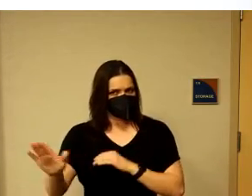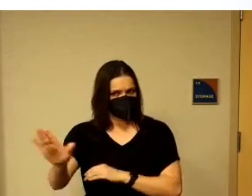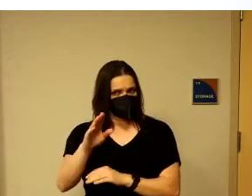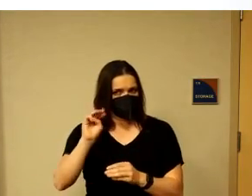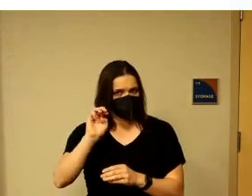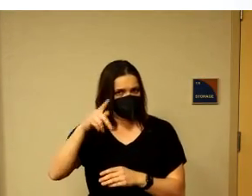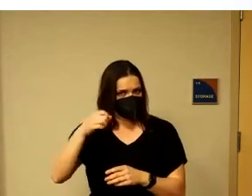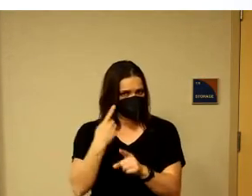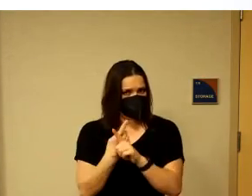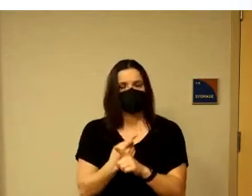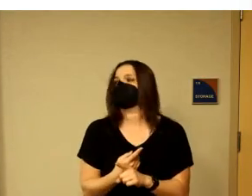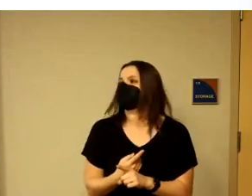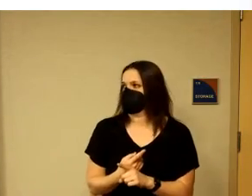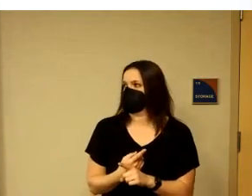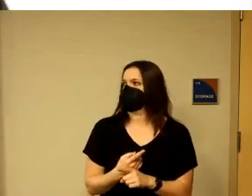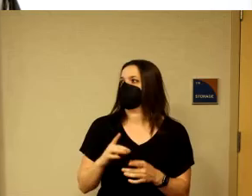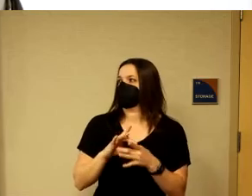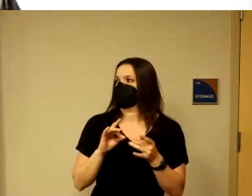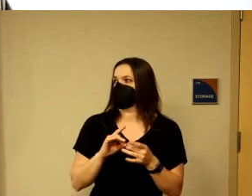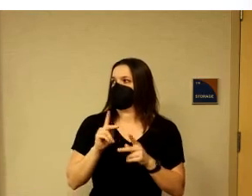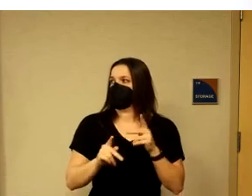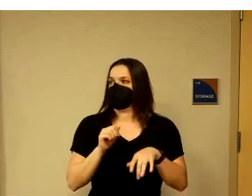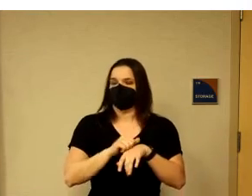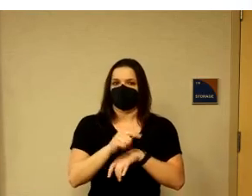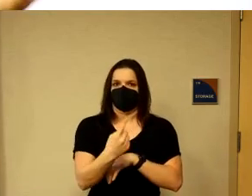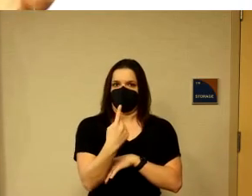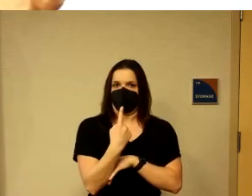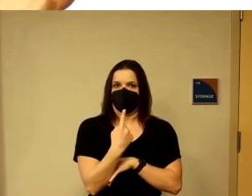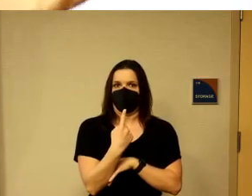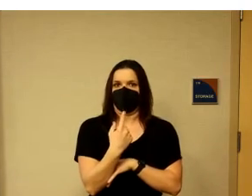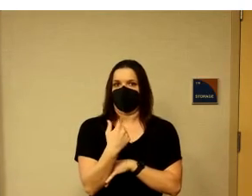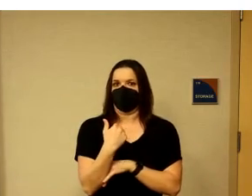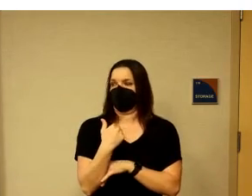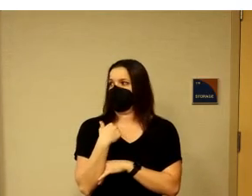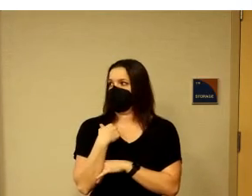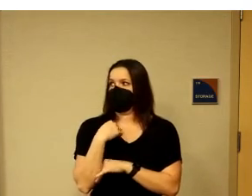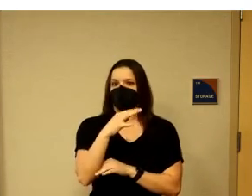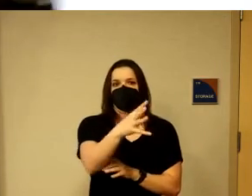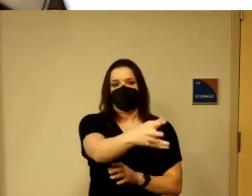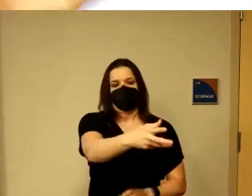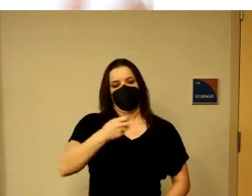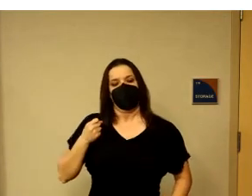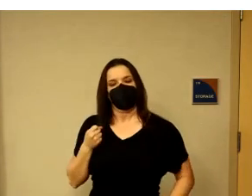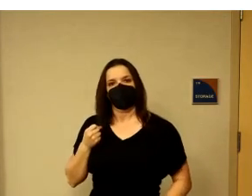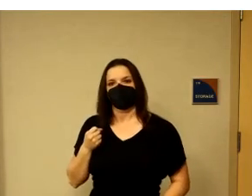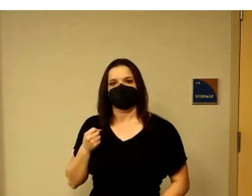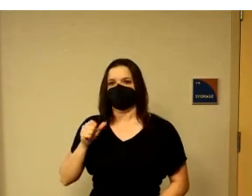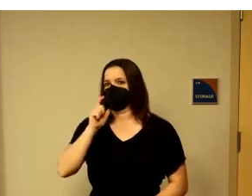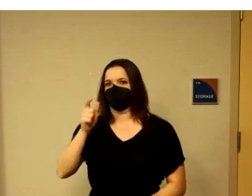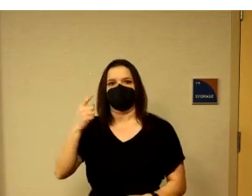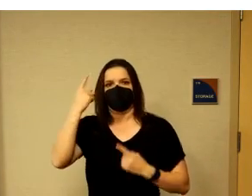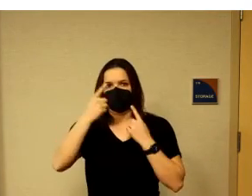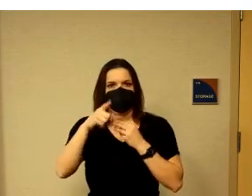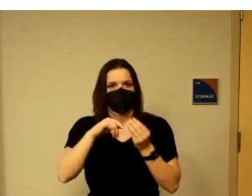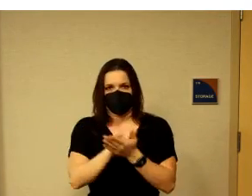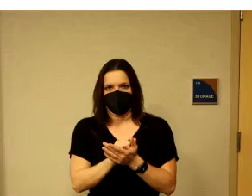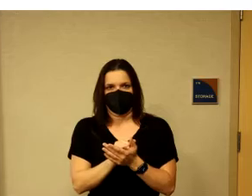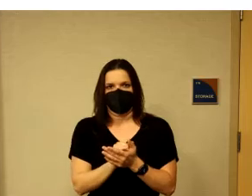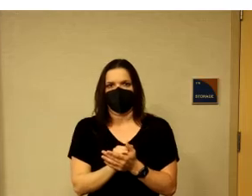Oh yeah, one last statement. Public submission 1, I will be withdrawing that one, so you don't have to consider that